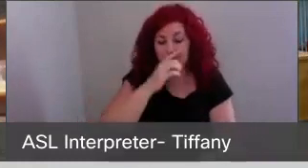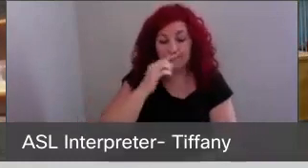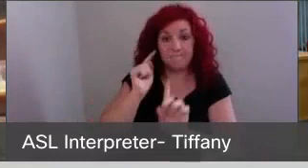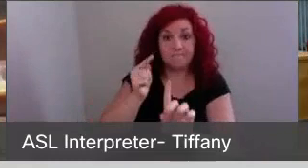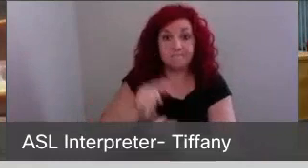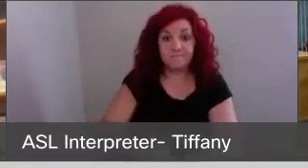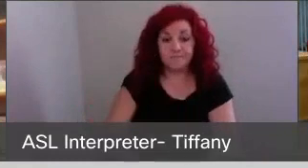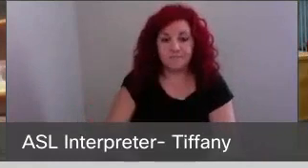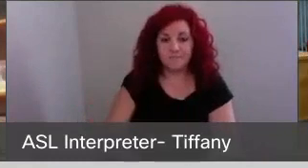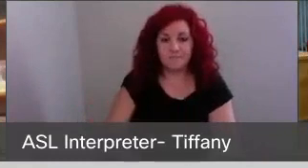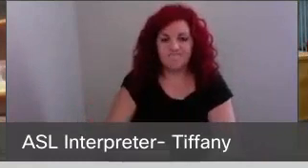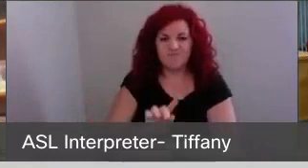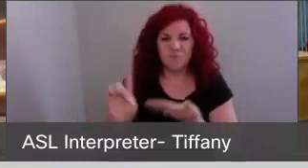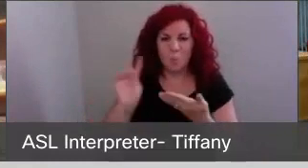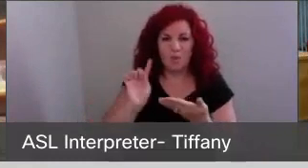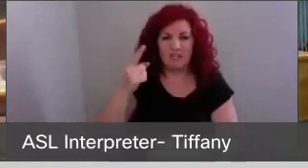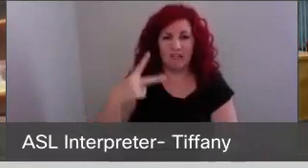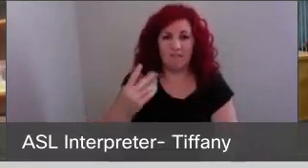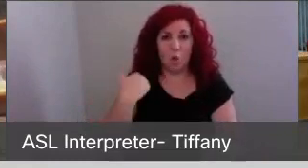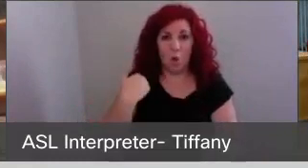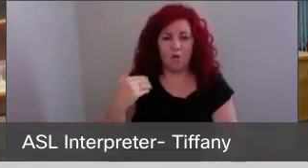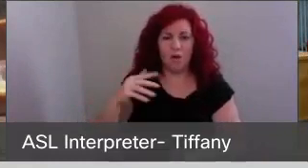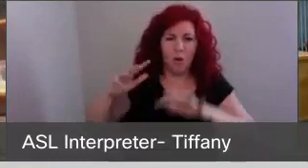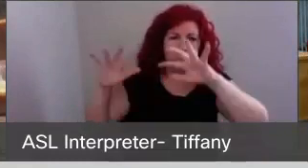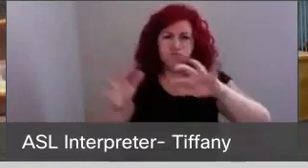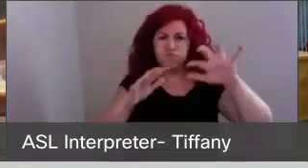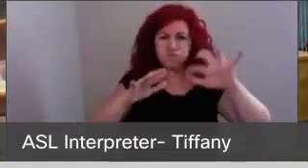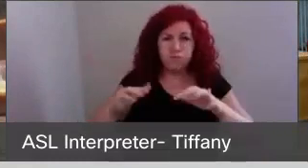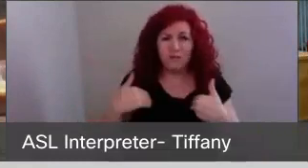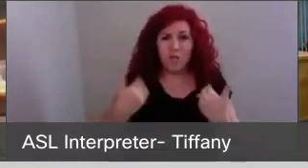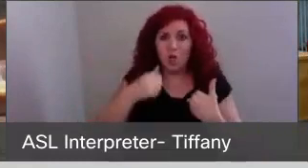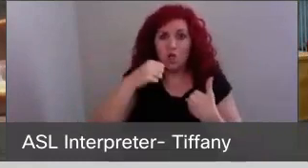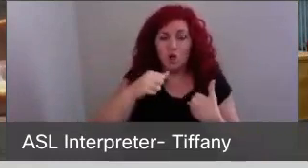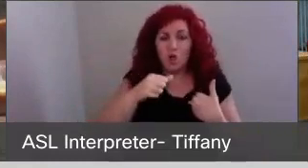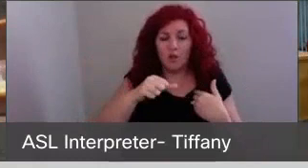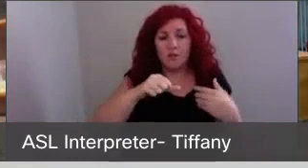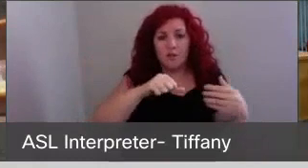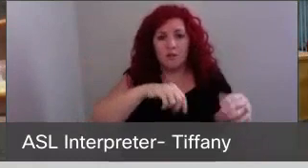a week and a half ago during the monsoons, there was a little girl who was swept away,